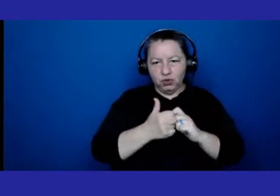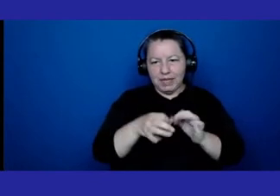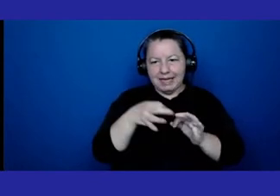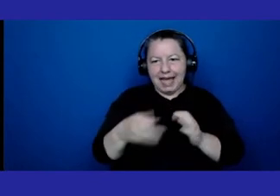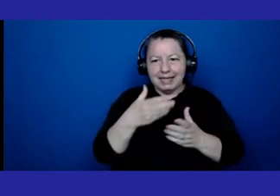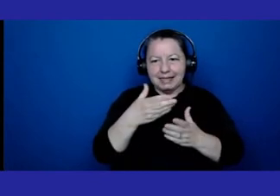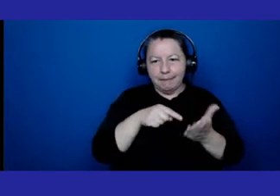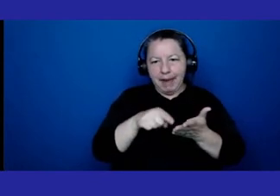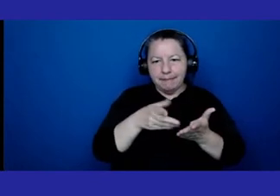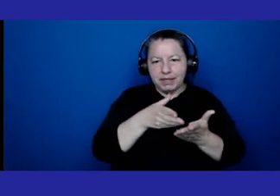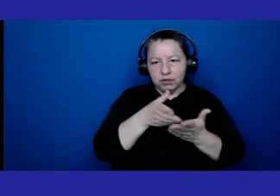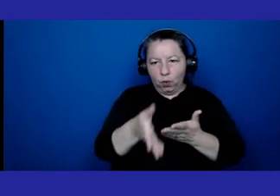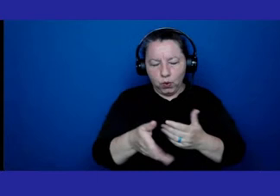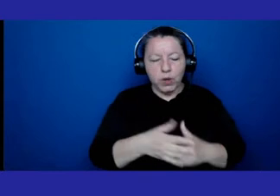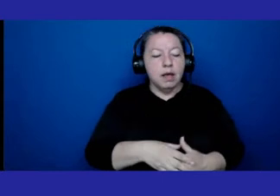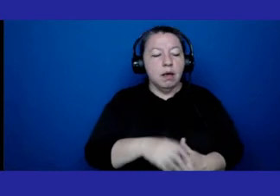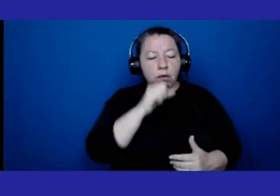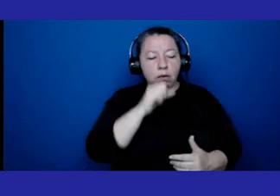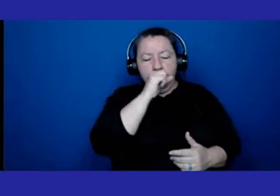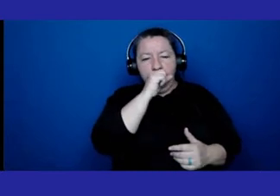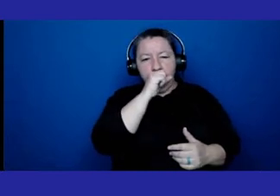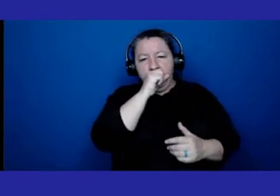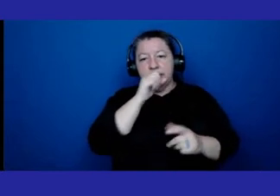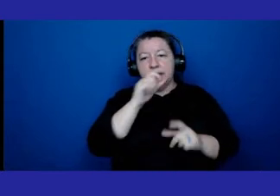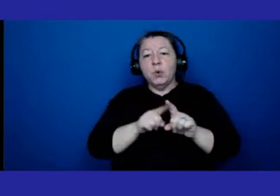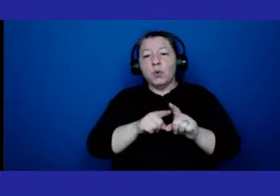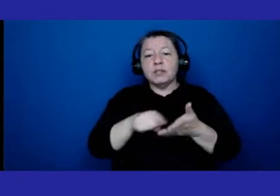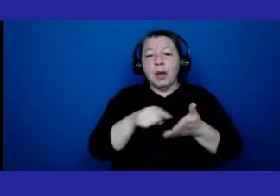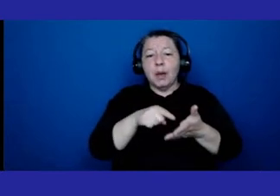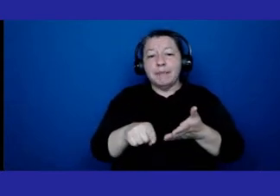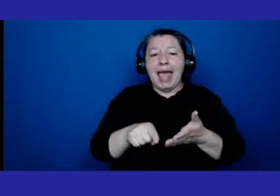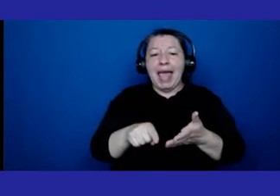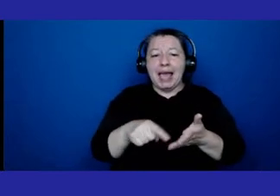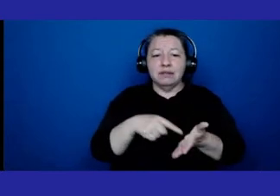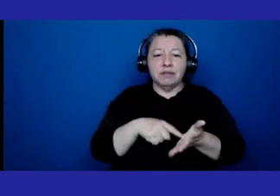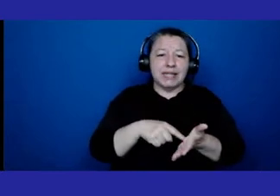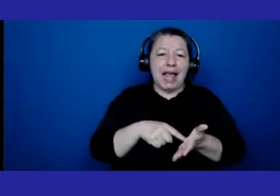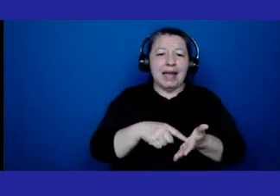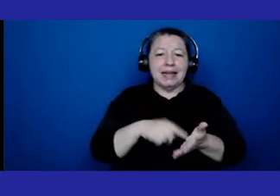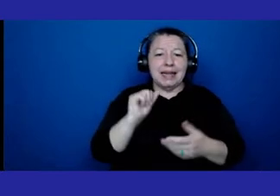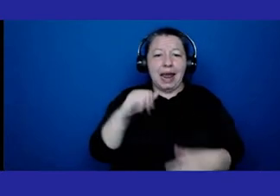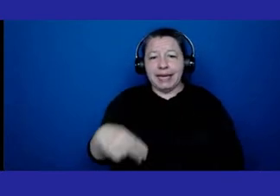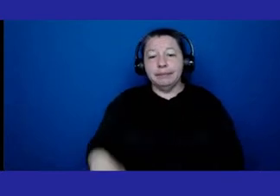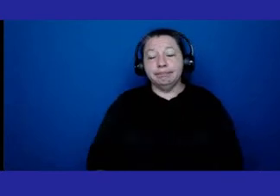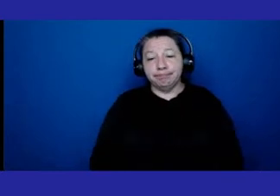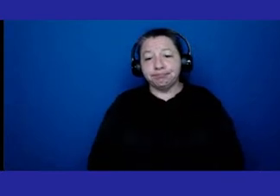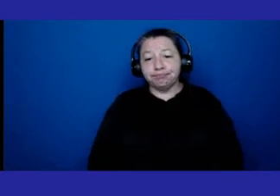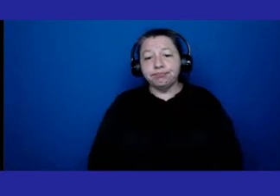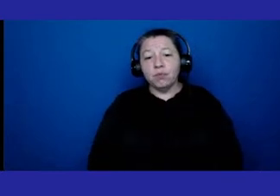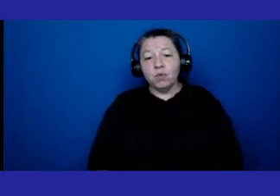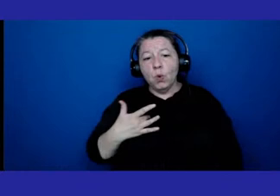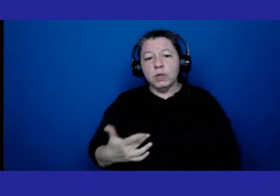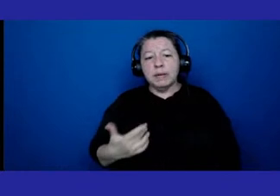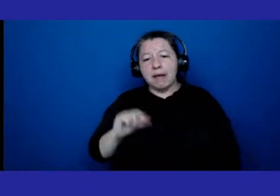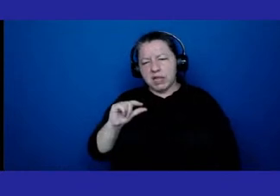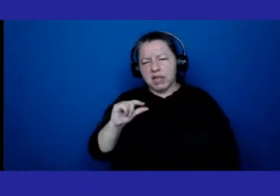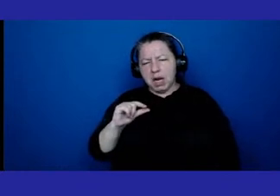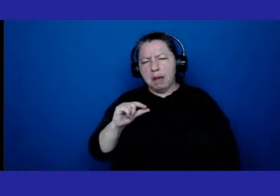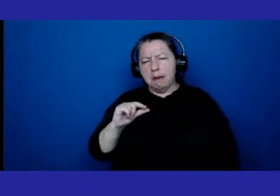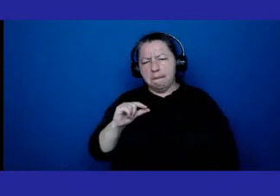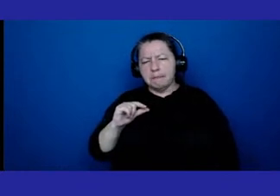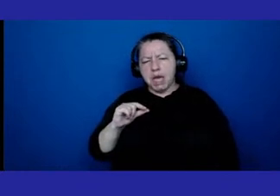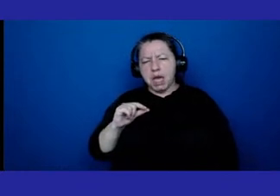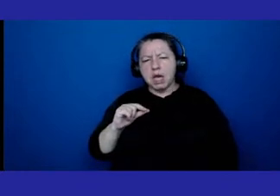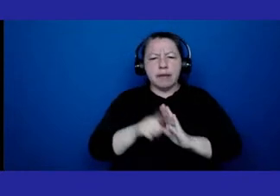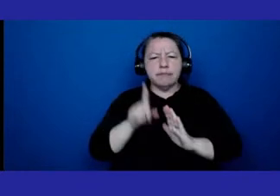through, and we also are just paying down outstanding AP. So, but we typically do run a slight deficit on the discretionary